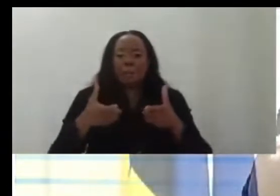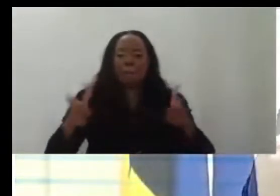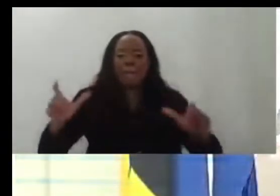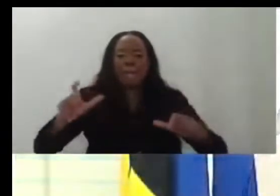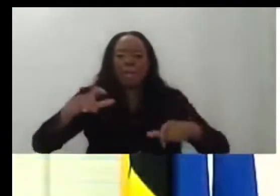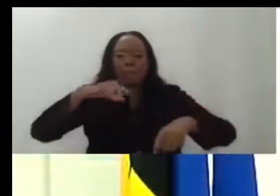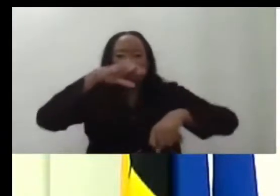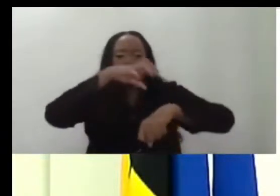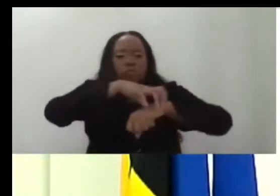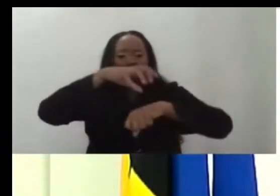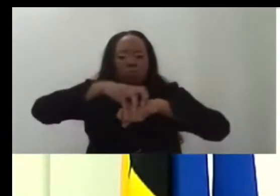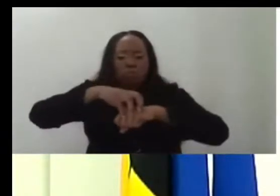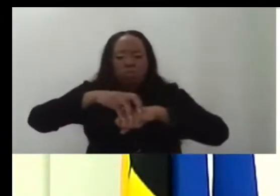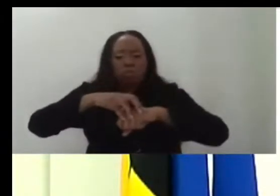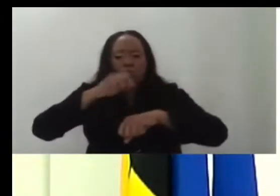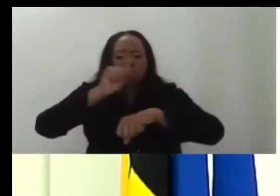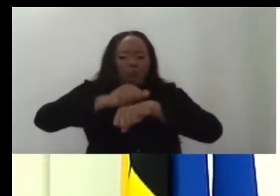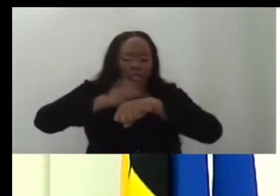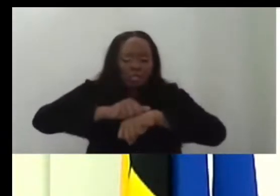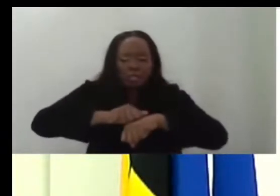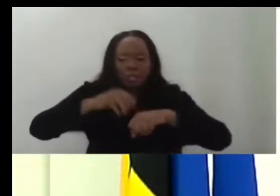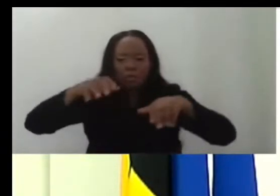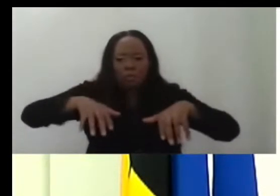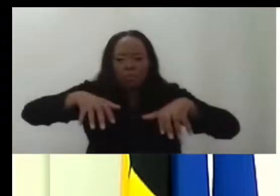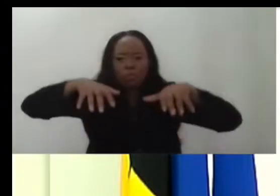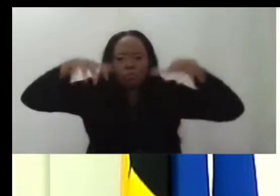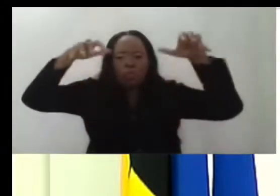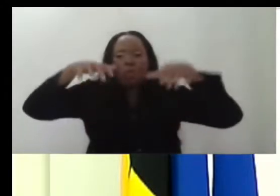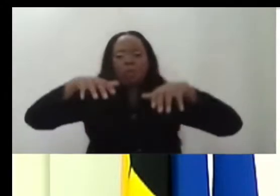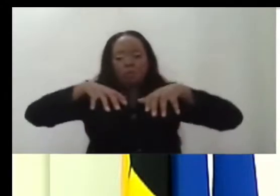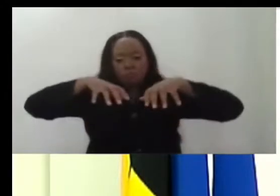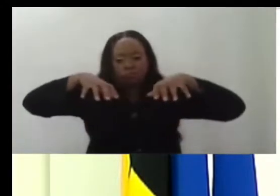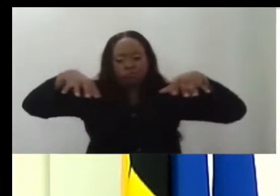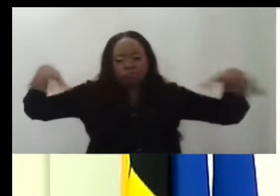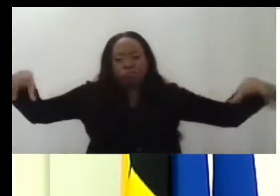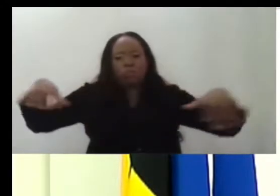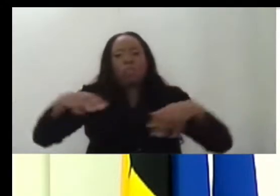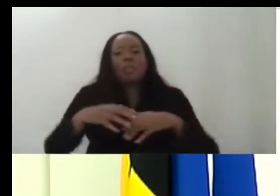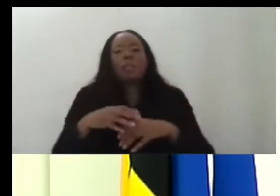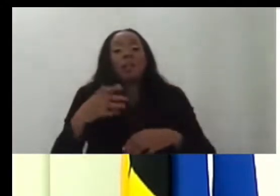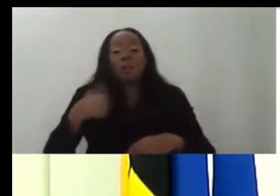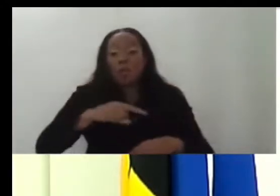has started on the outer wall. So if you think of it as a triangle,